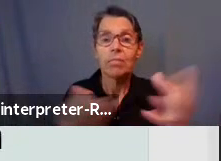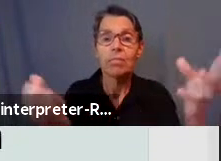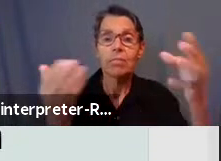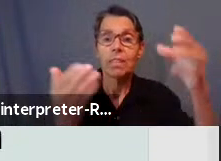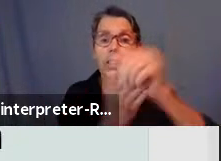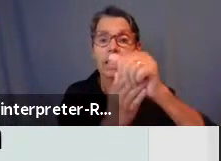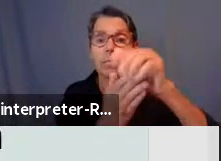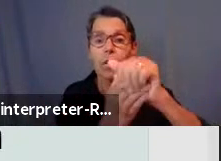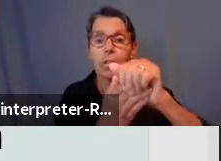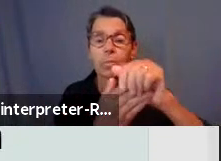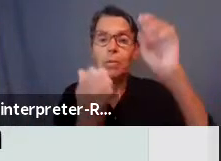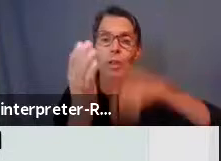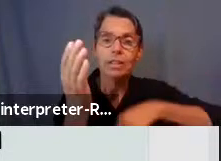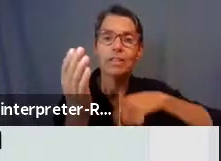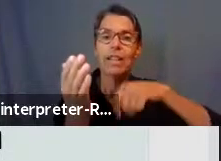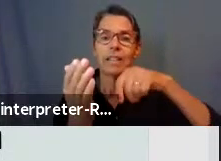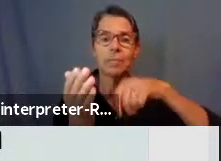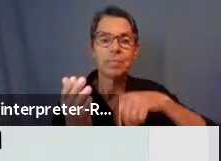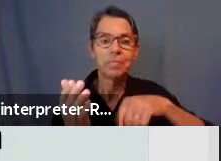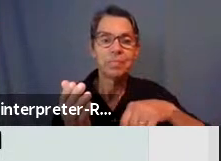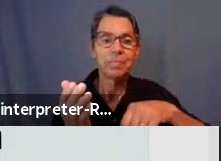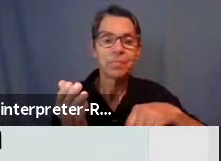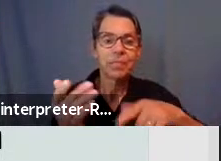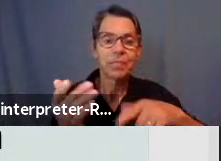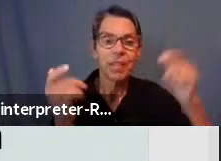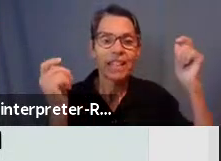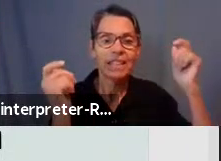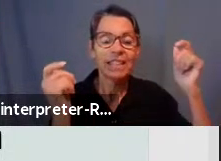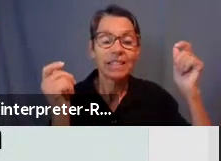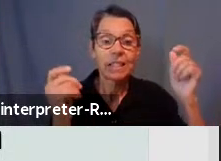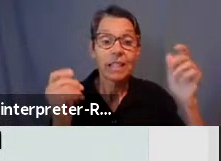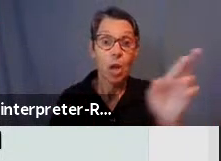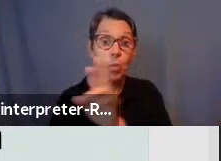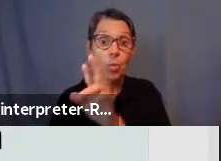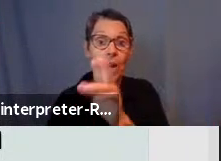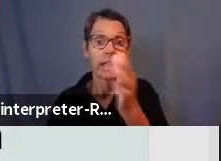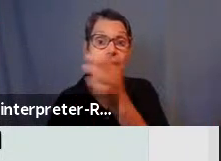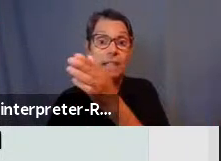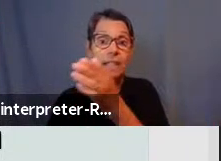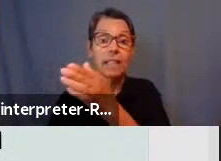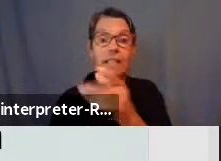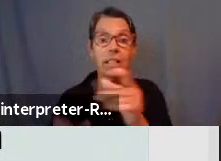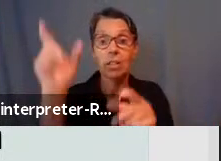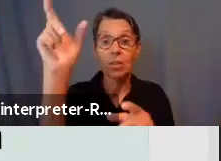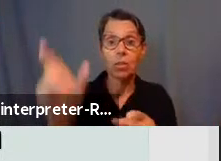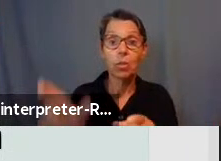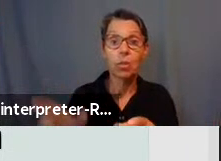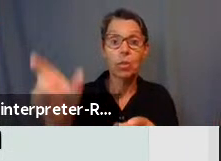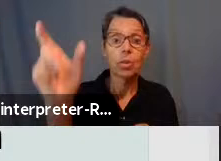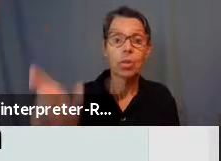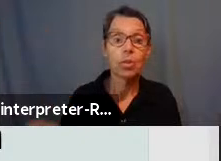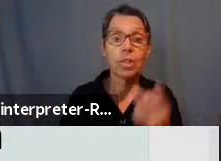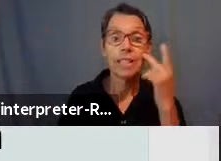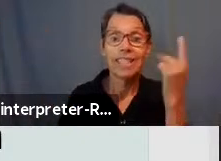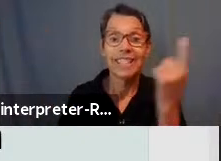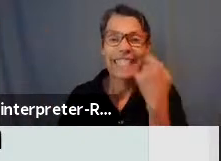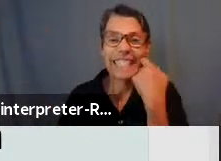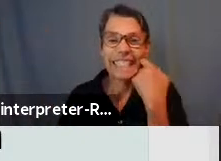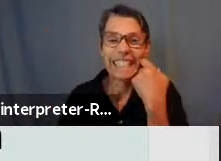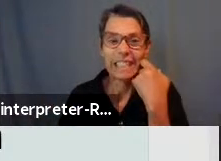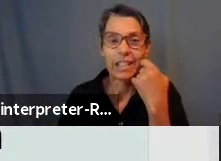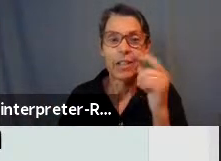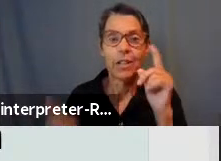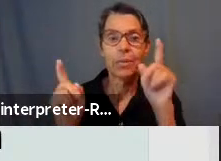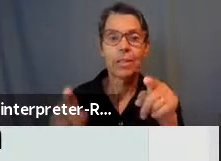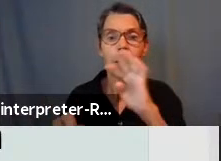people could get their paperwork filled out. And then on the right side of the screen was something that we did just recently. We were at the